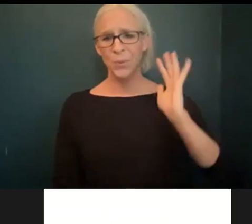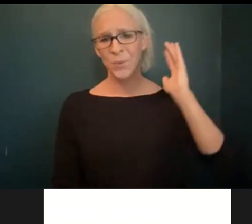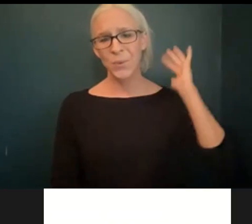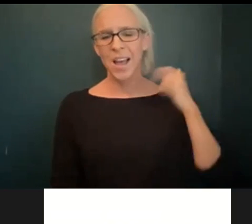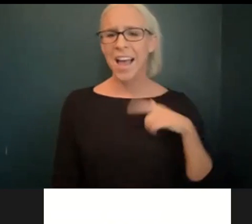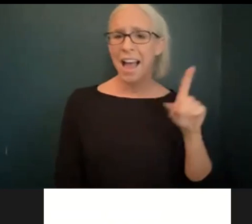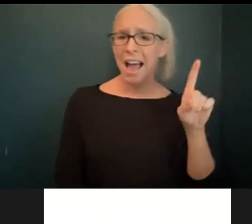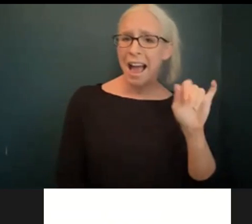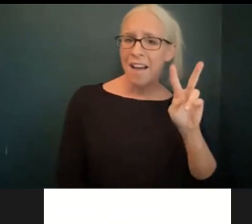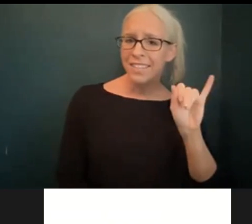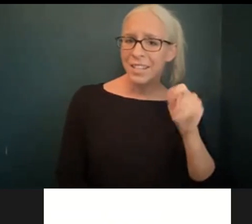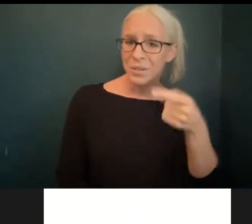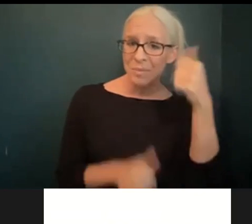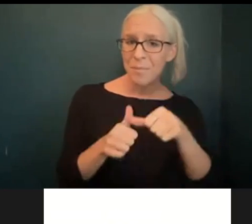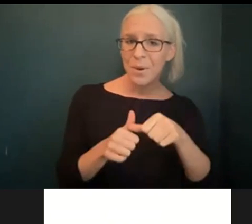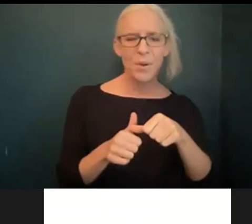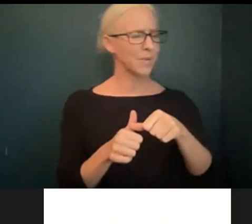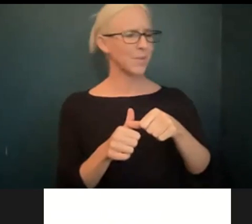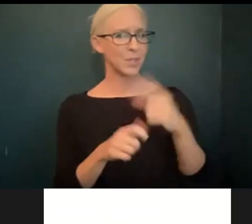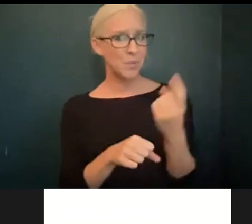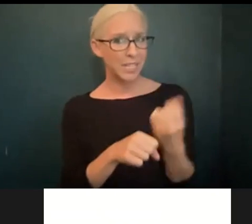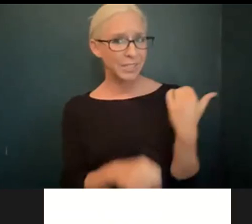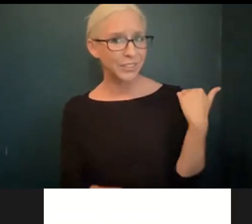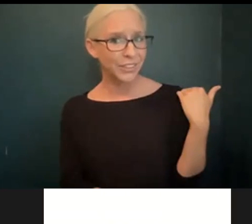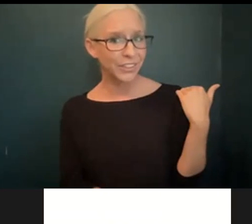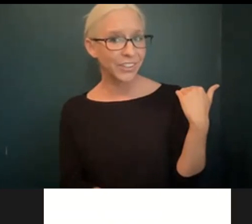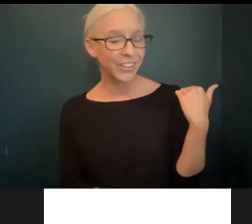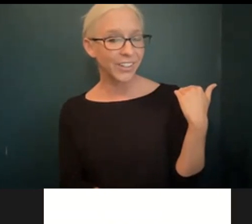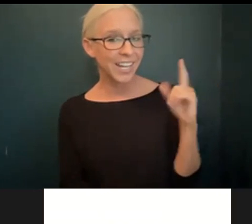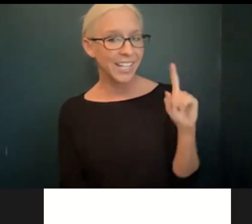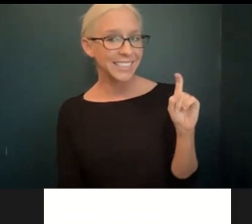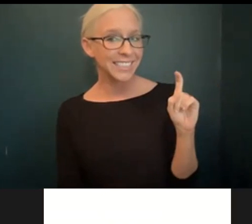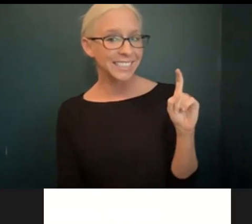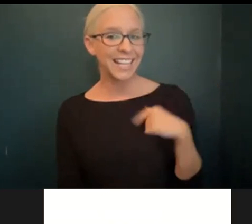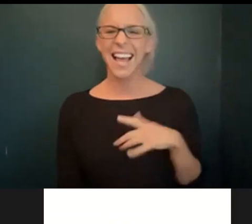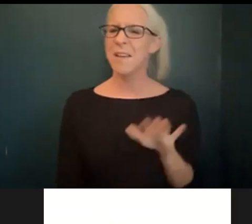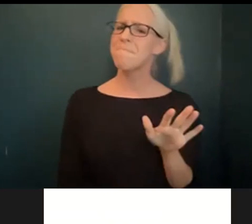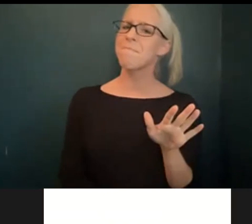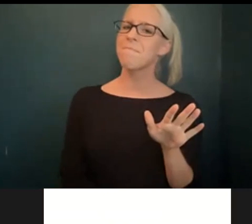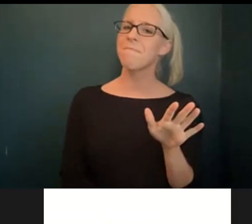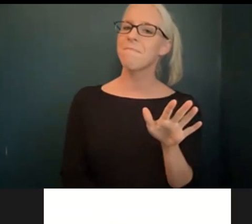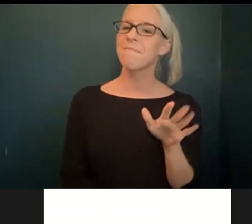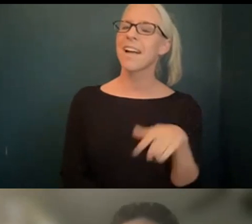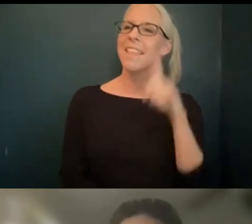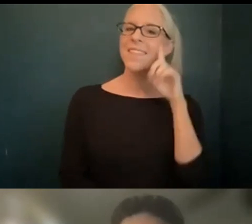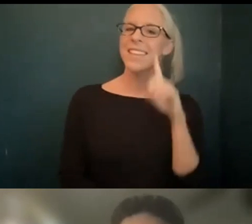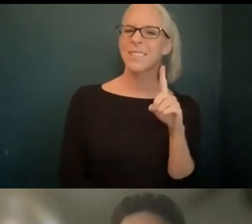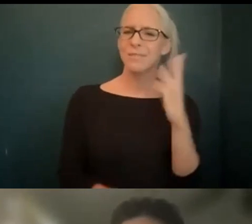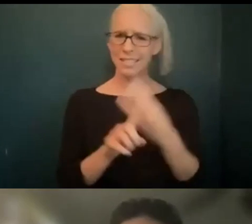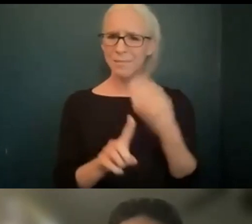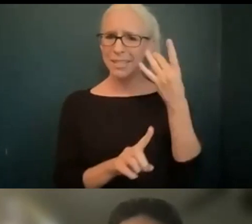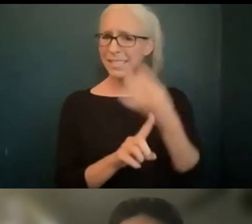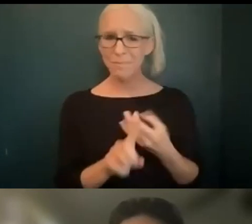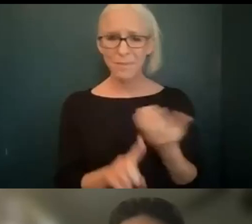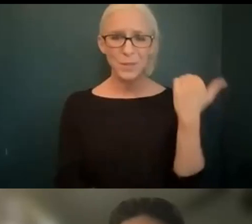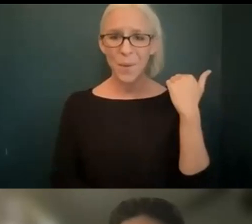you remember? Was it more than a year? No, I think it was like about 6 to 8 months ago, if I'm not